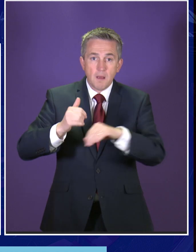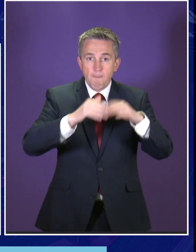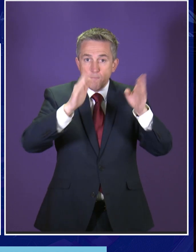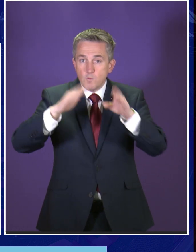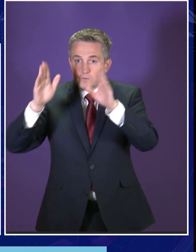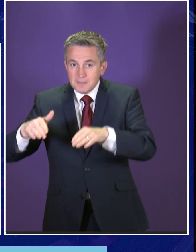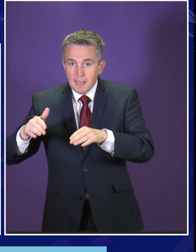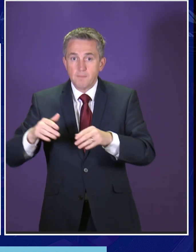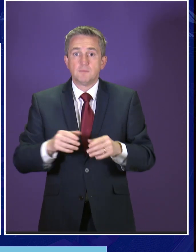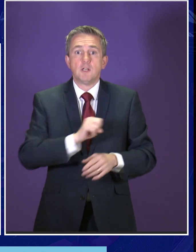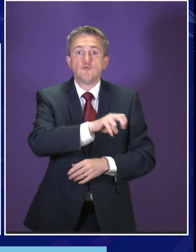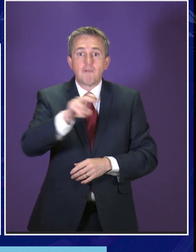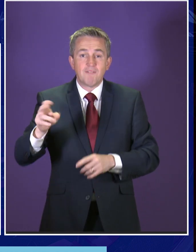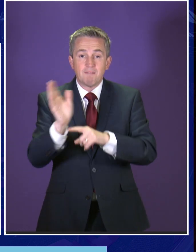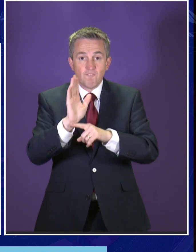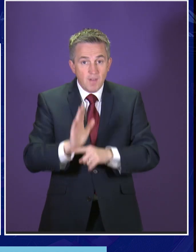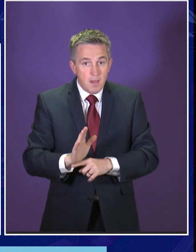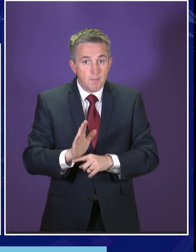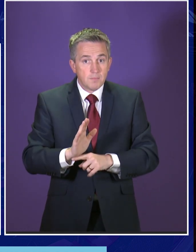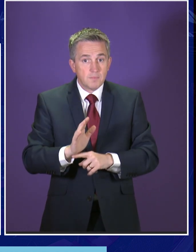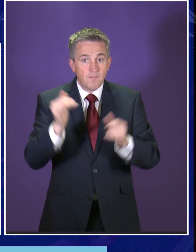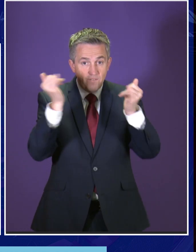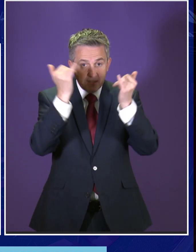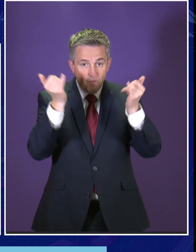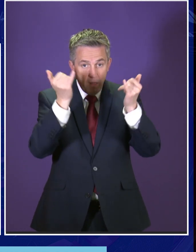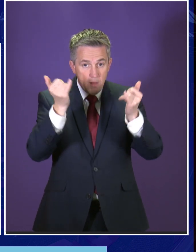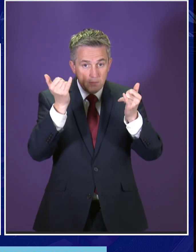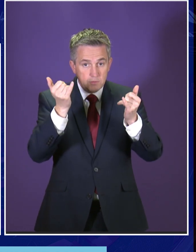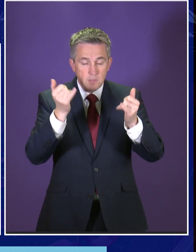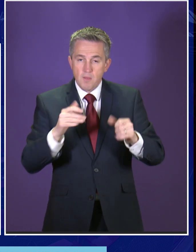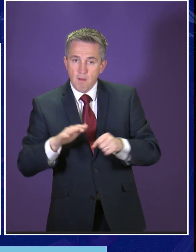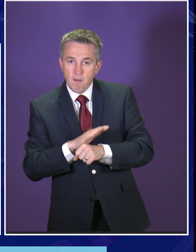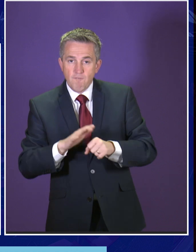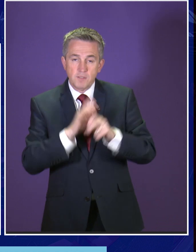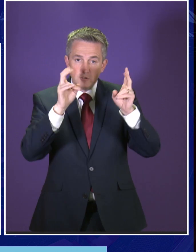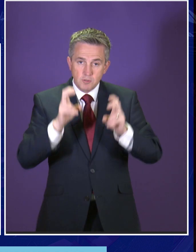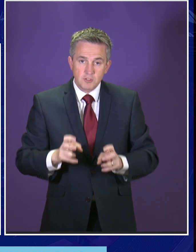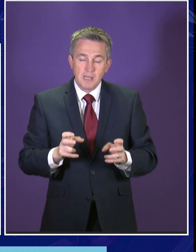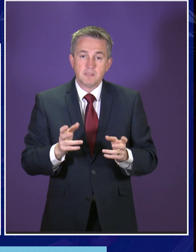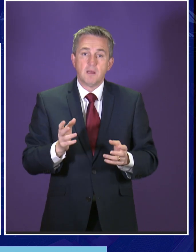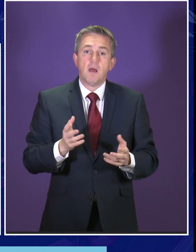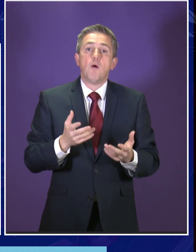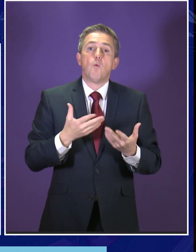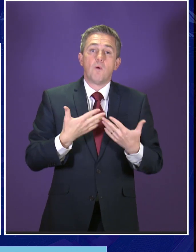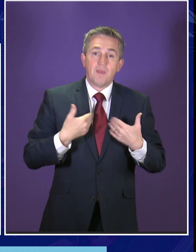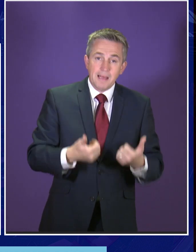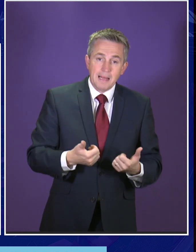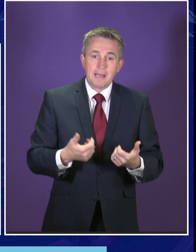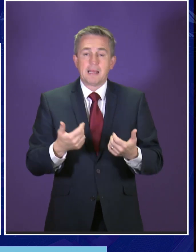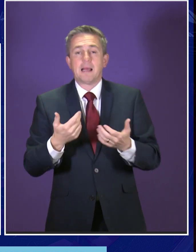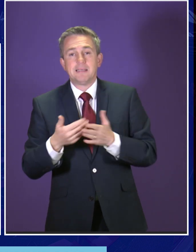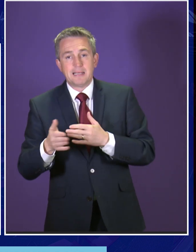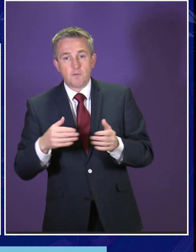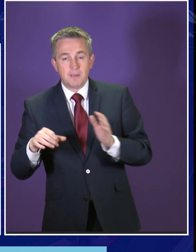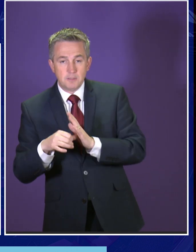museums, traveling film festivals, reconciliation processes dealing with trauma and healing. The mobile international